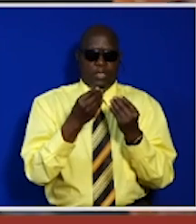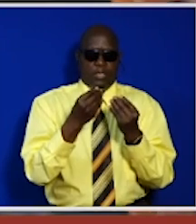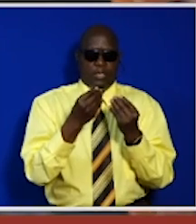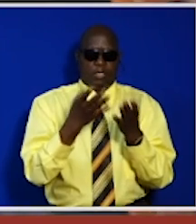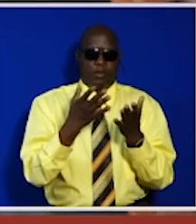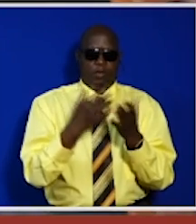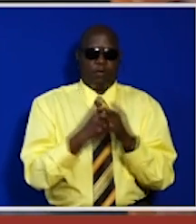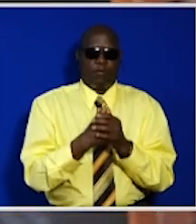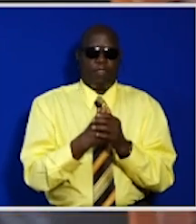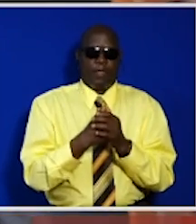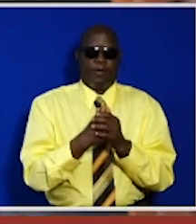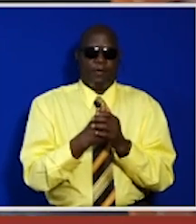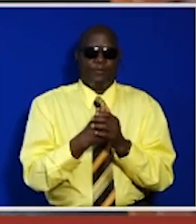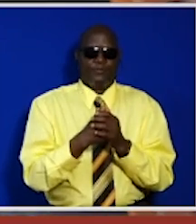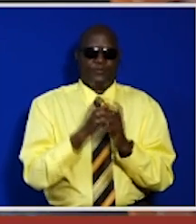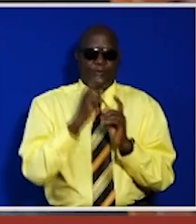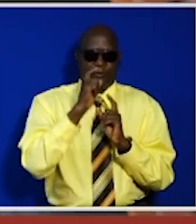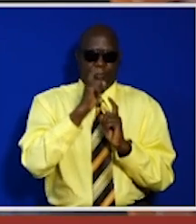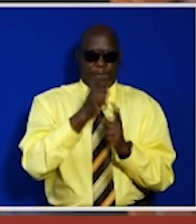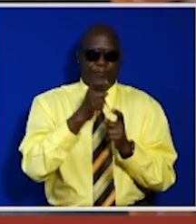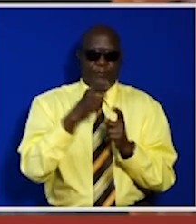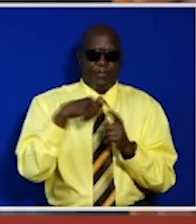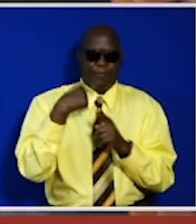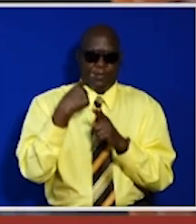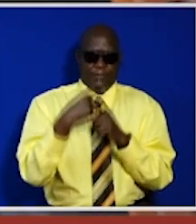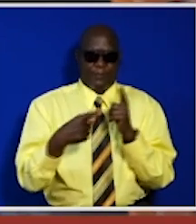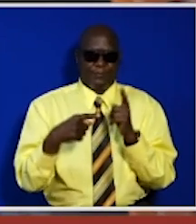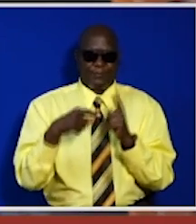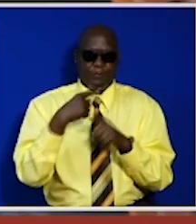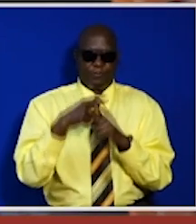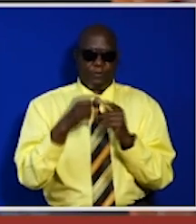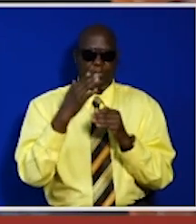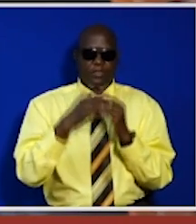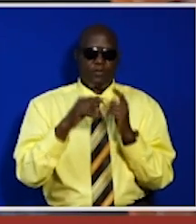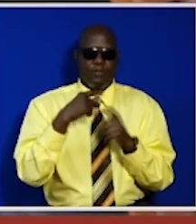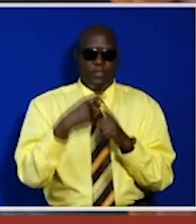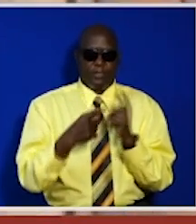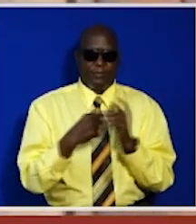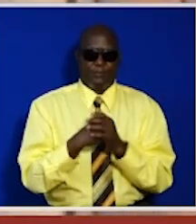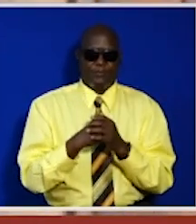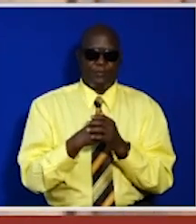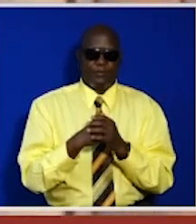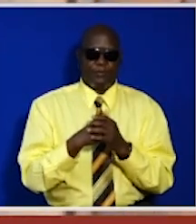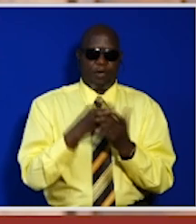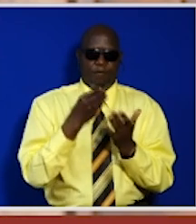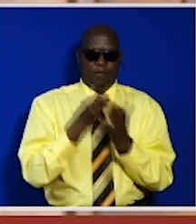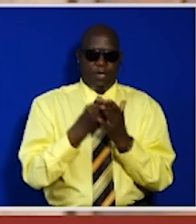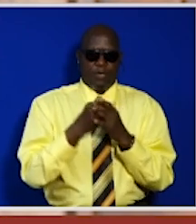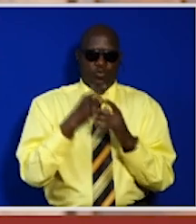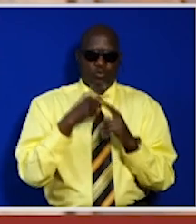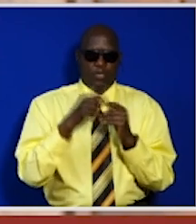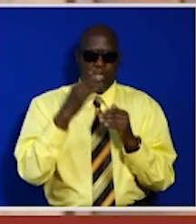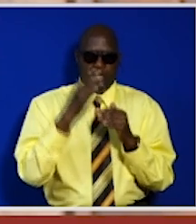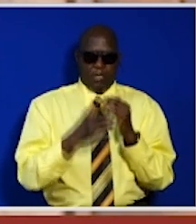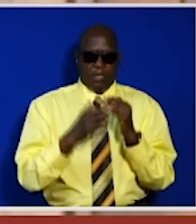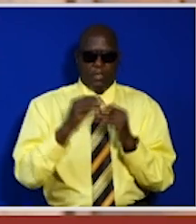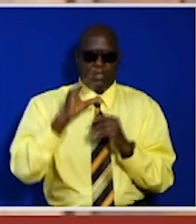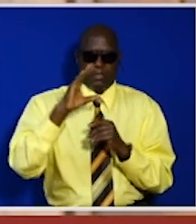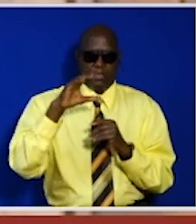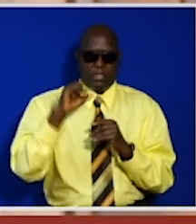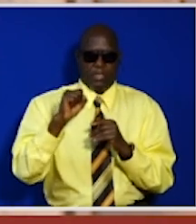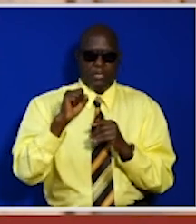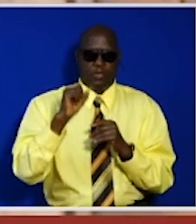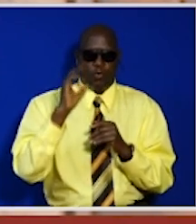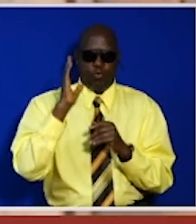fedha ili kuwawezesha kutafakari kuhusu mafanikio kwa wizara yao. At the end of the financial year, each cabinet secretary will